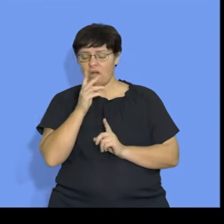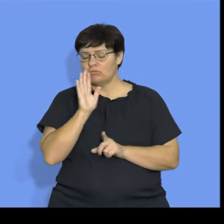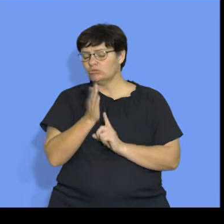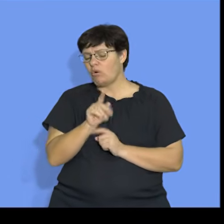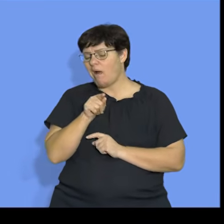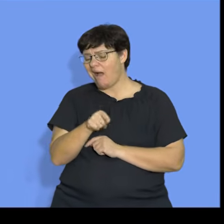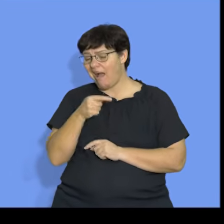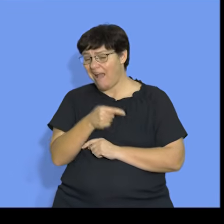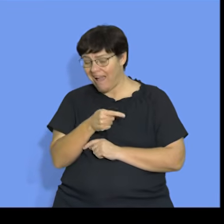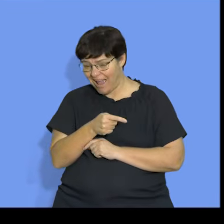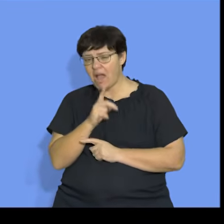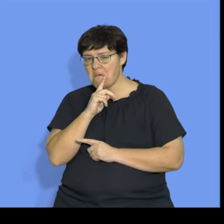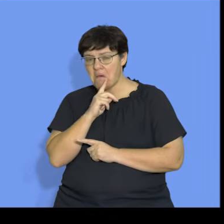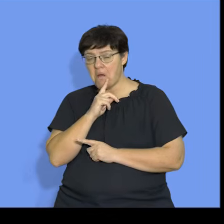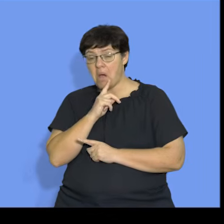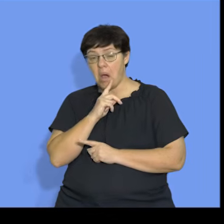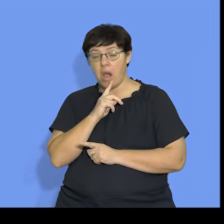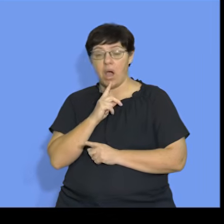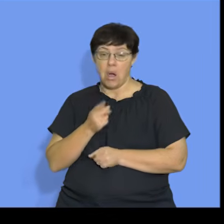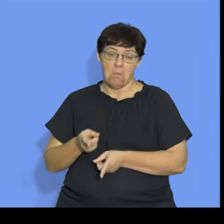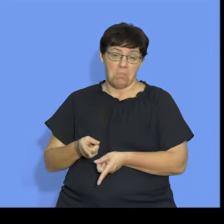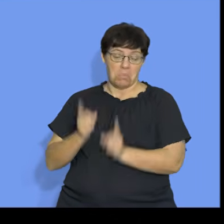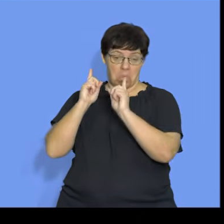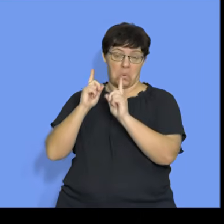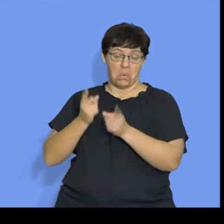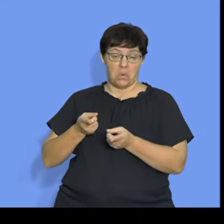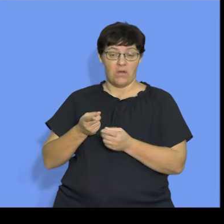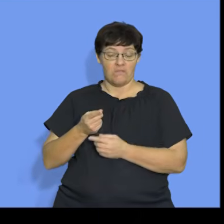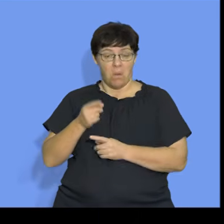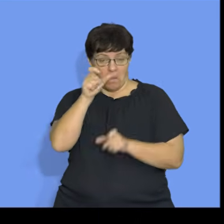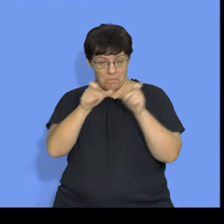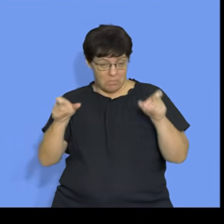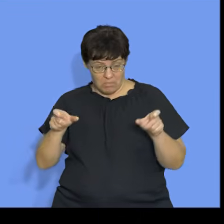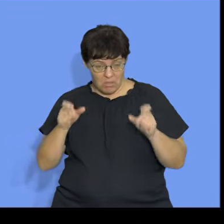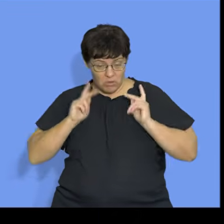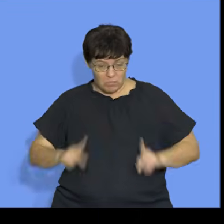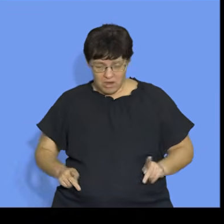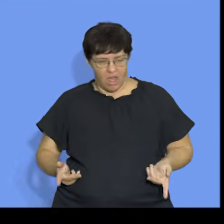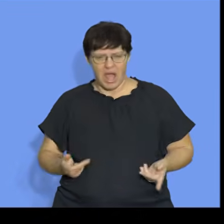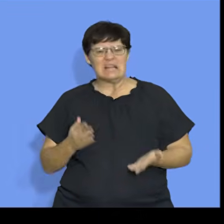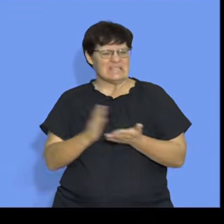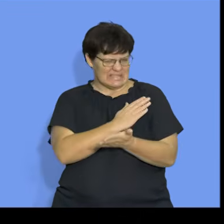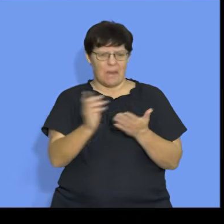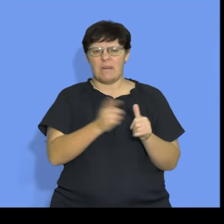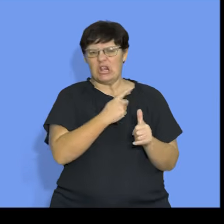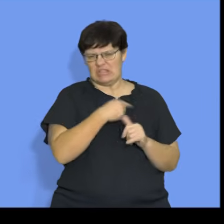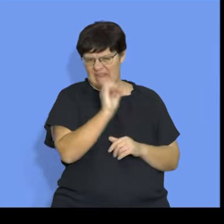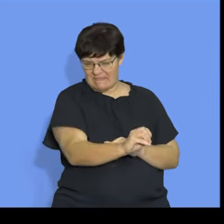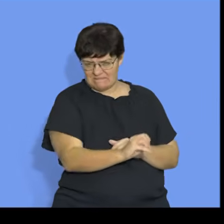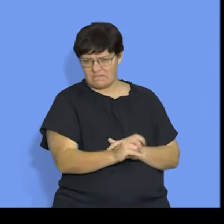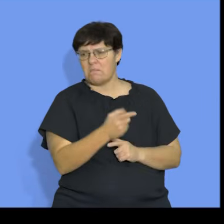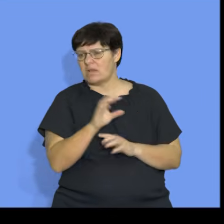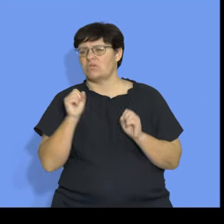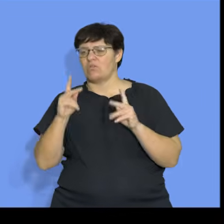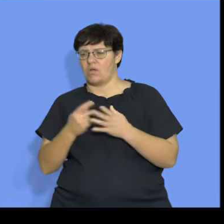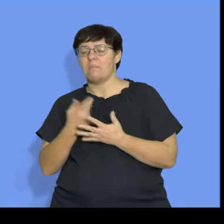was not toxic to humans. Some people are allergic, but most people it's okay and could be